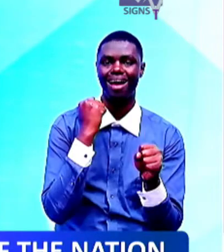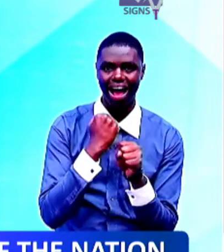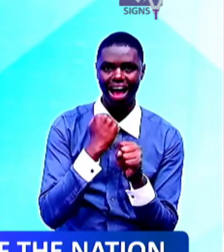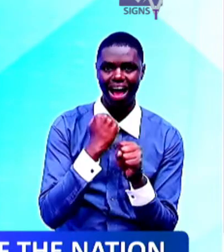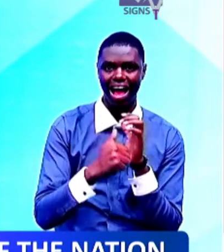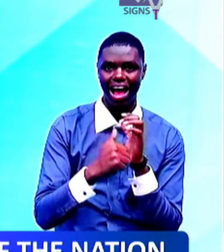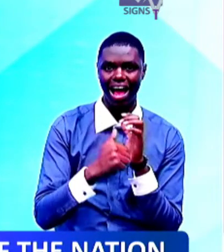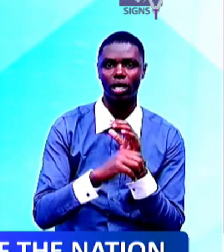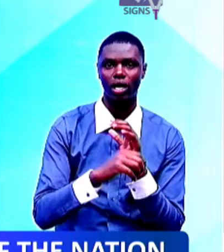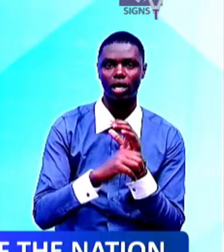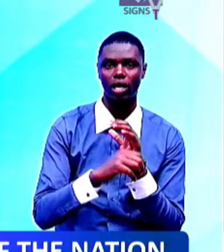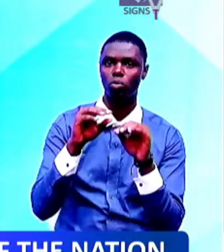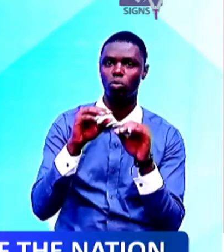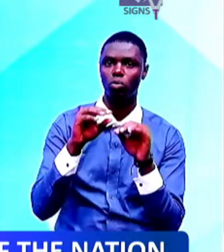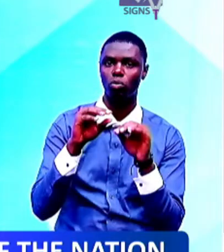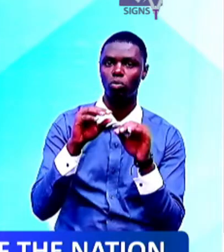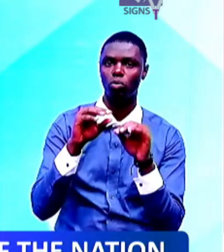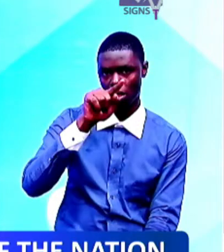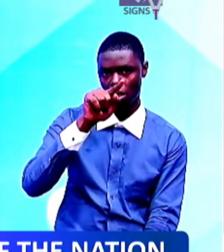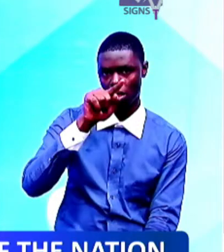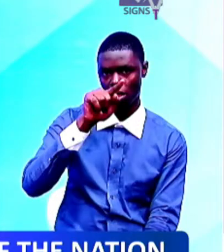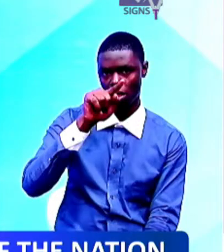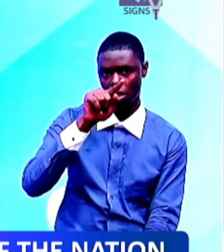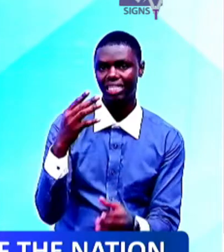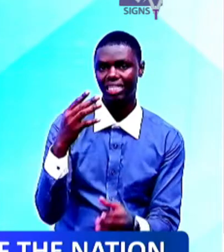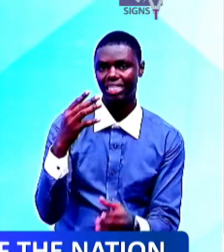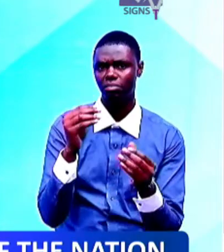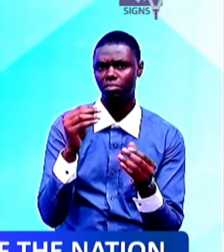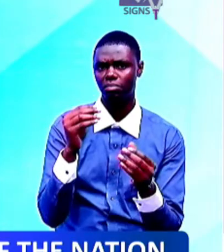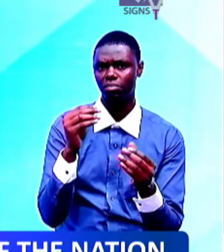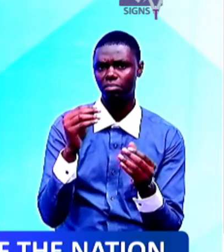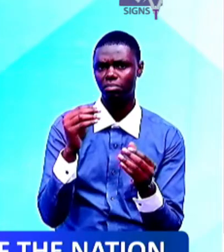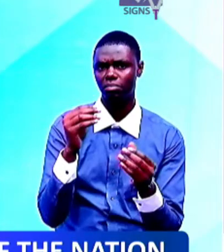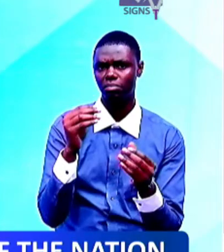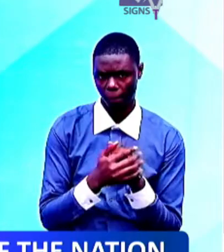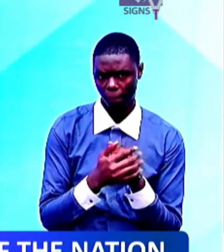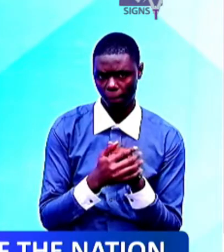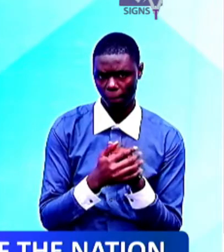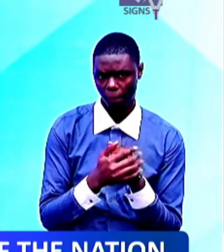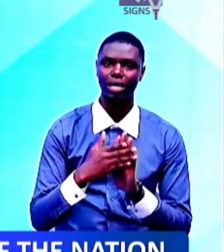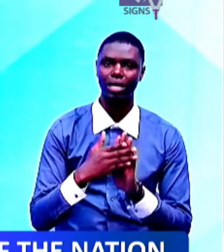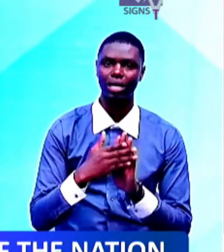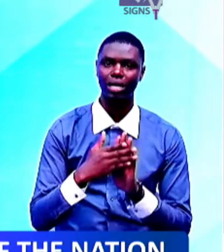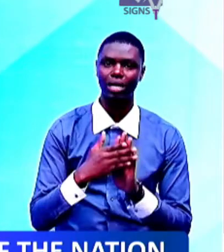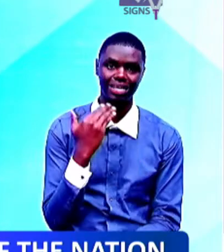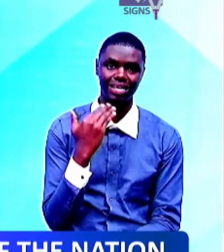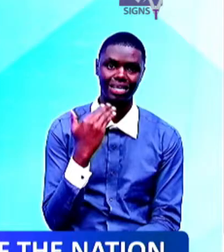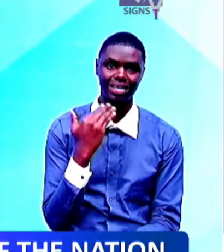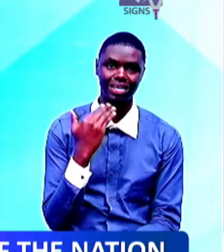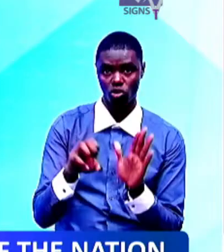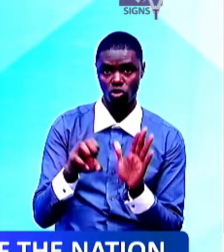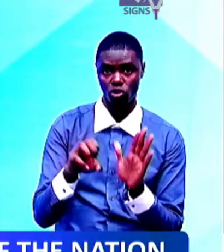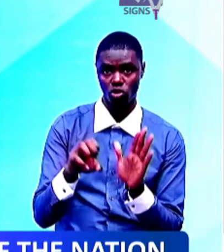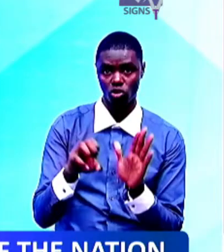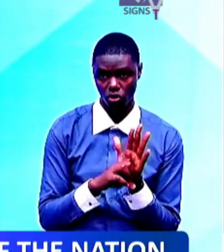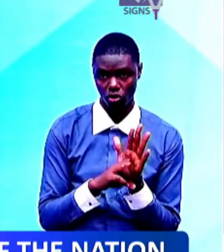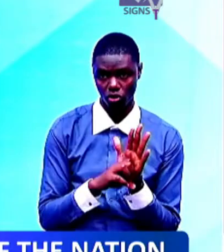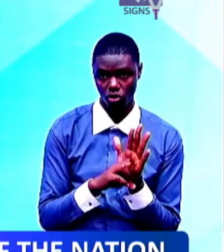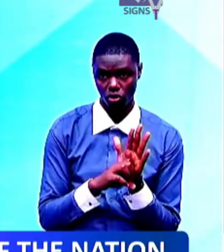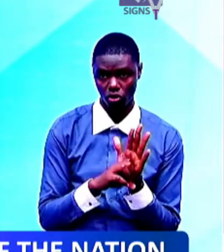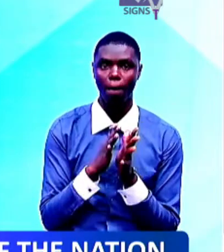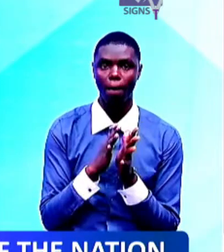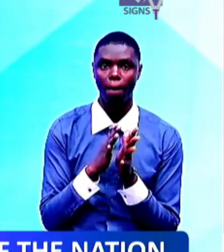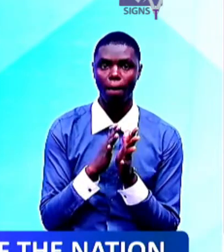it on merit, right? And that simply means that it should become criminal, for example, for our public